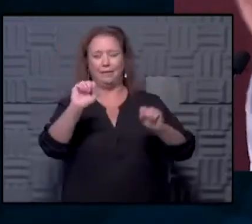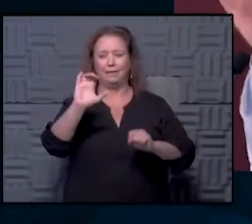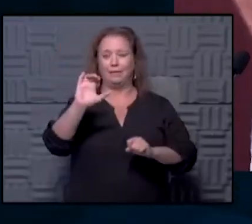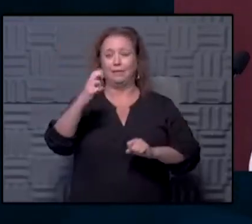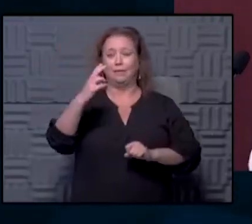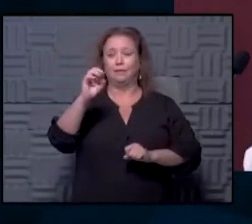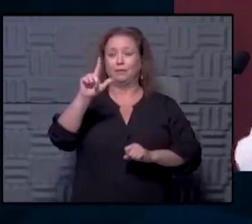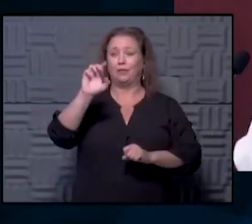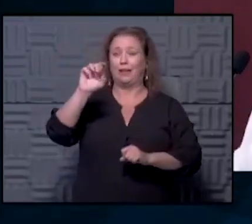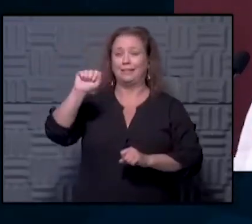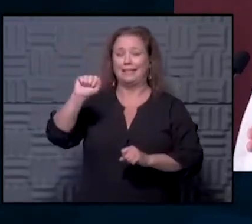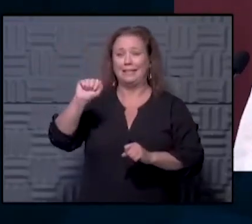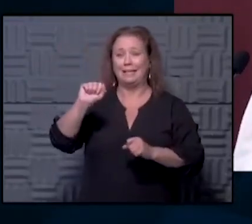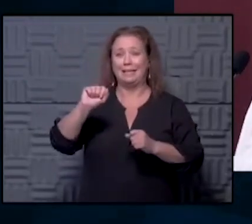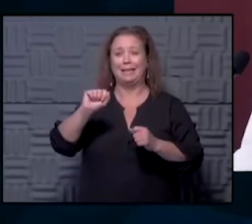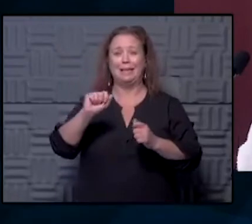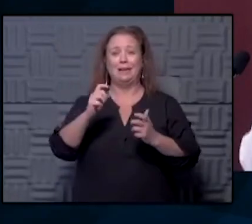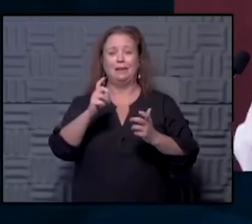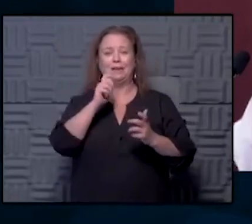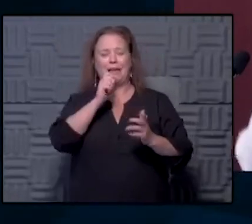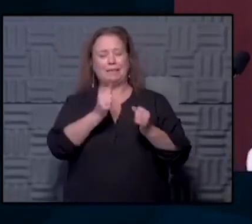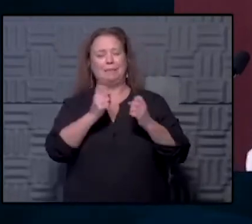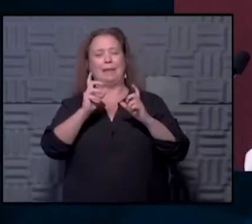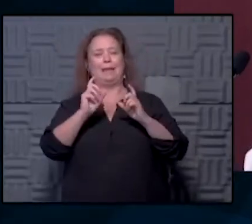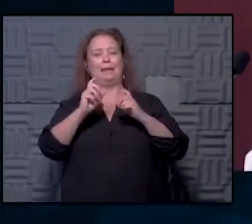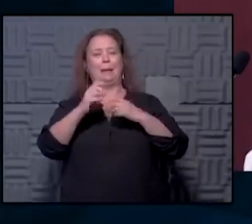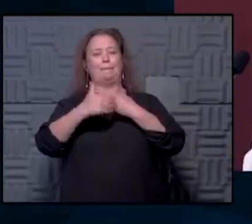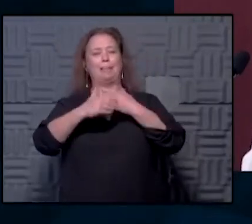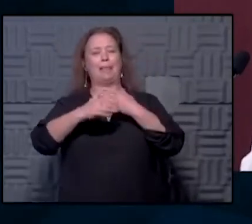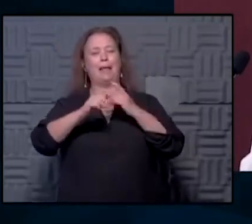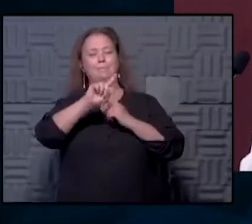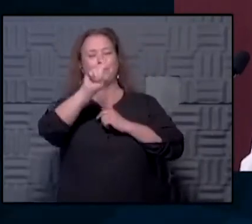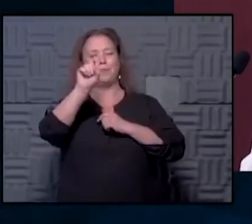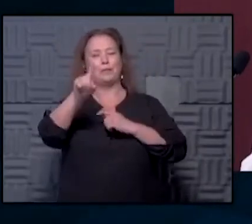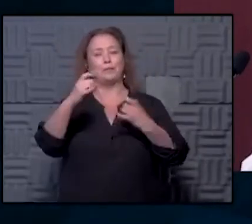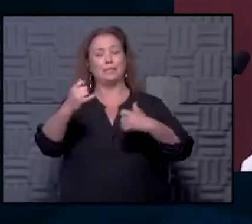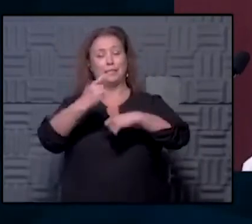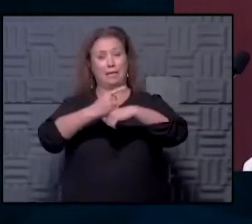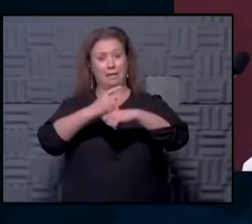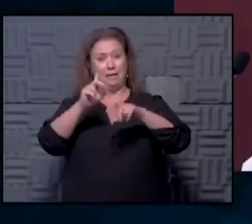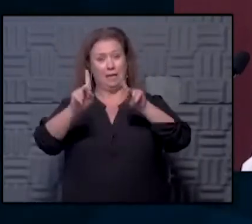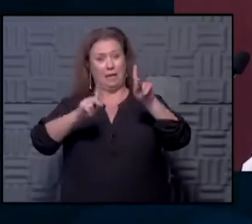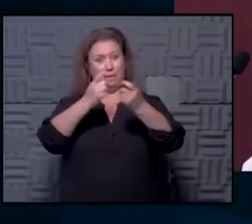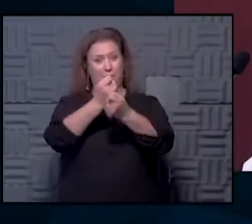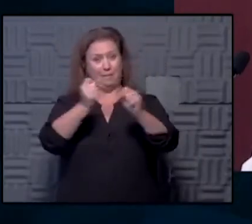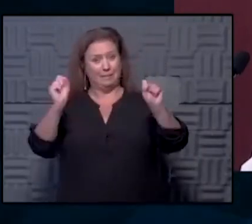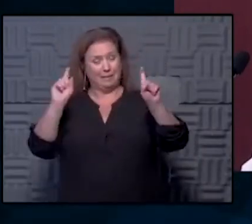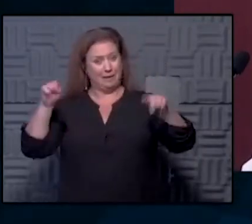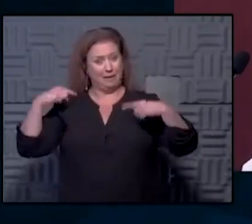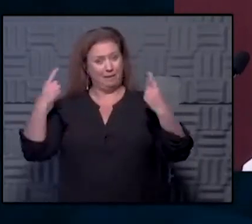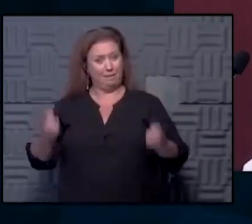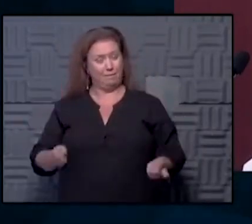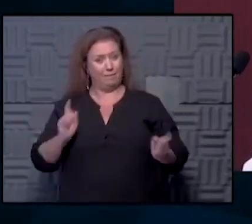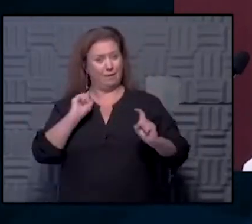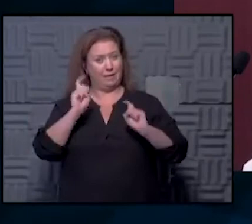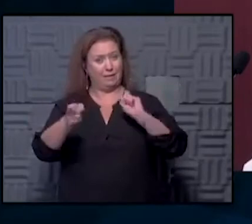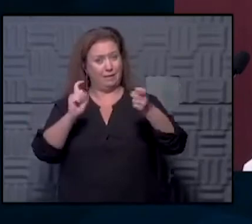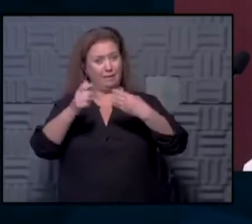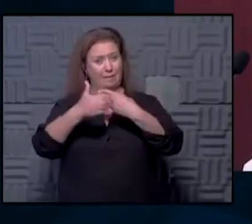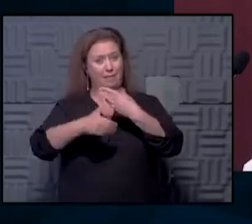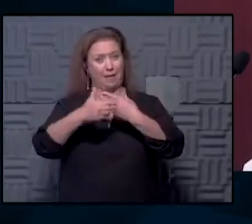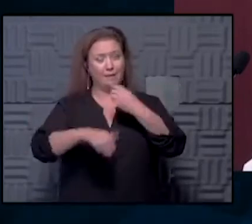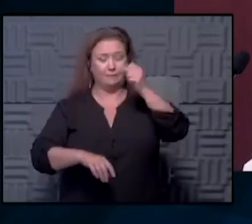Chelsea, we didn't have as many blood bank questions today, but let me ask you one. Have people been safe giving blood?